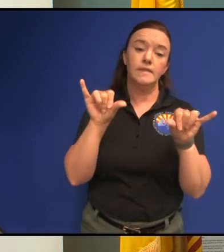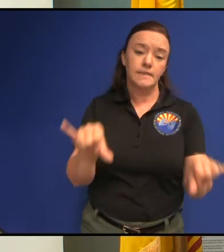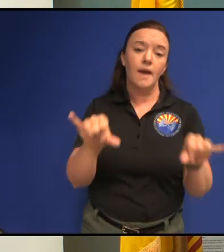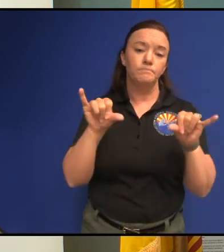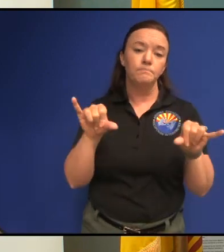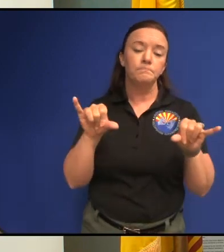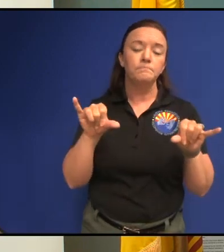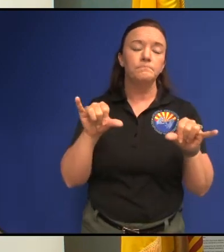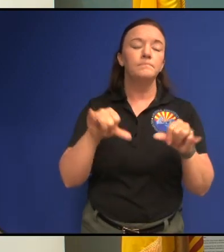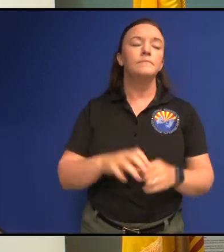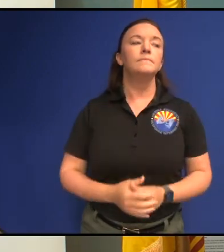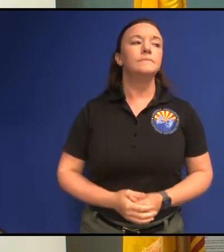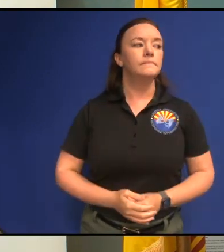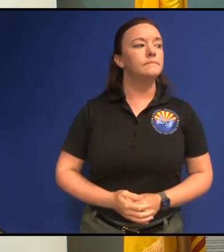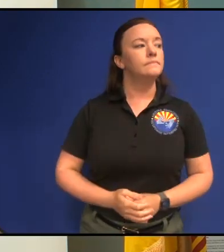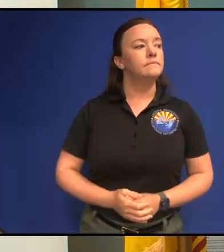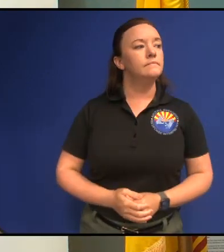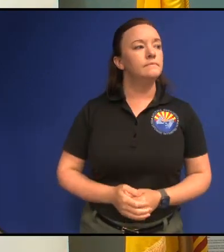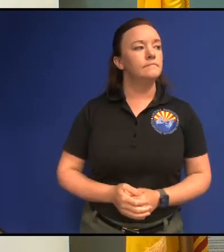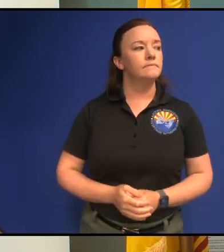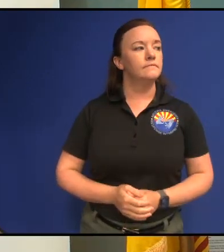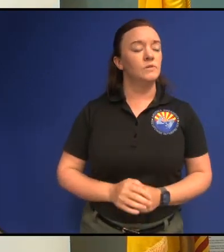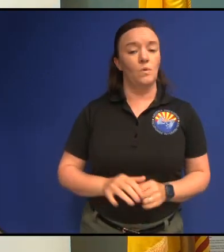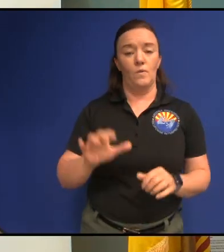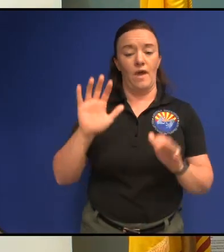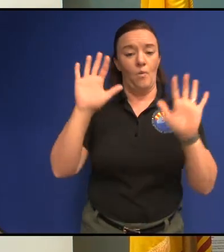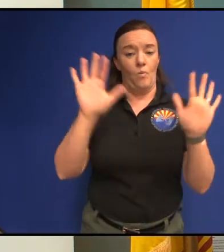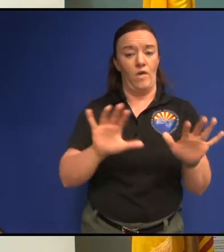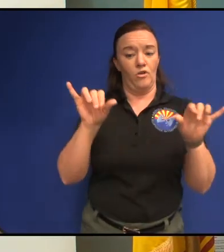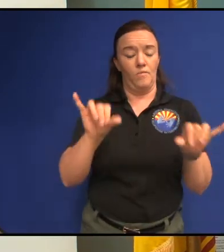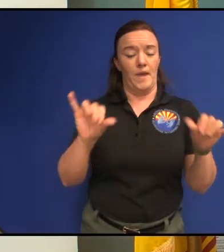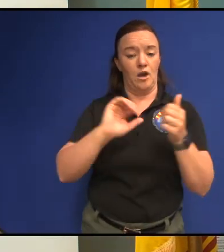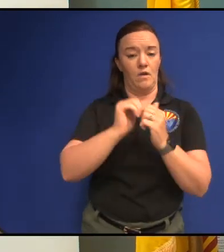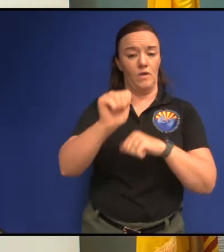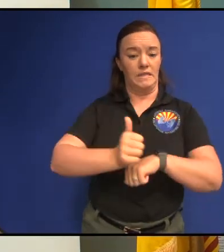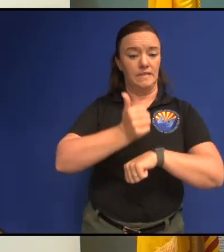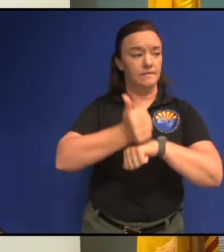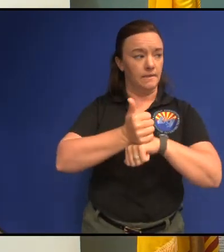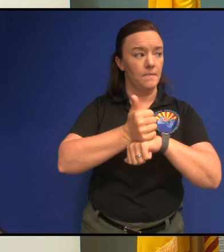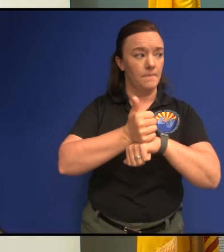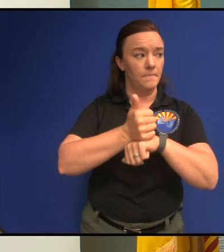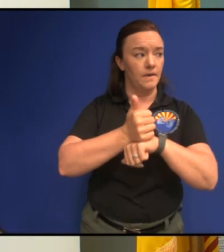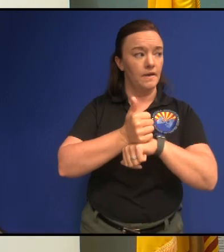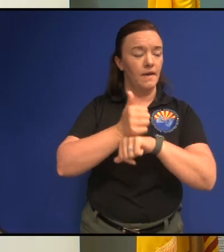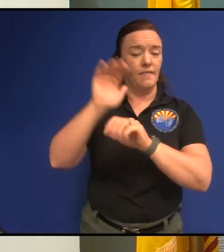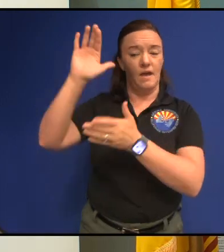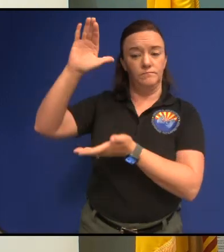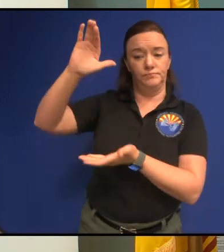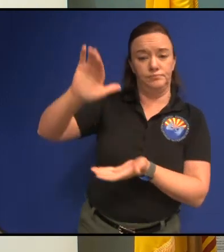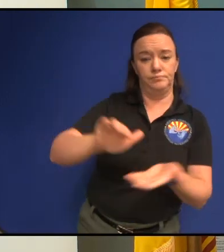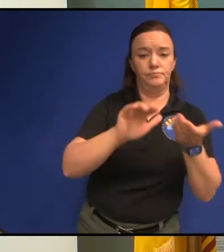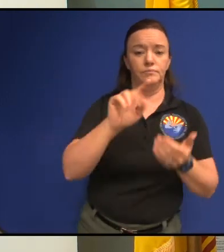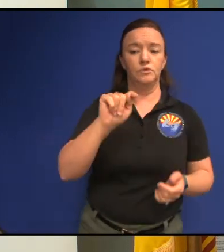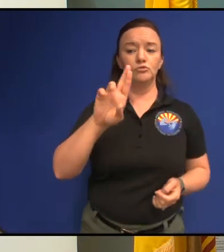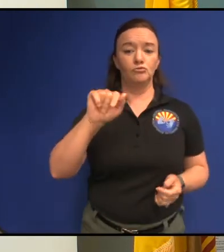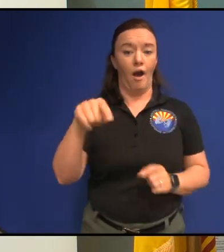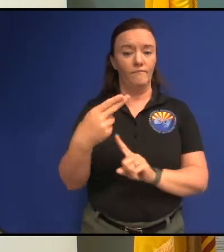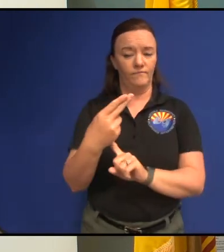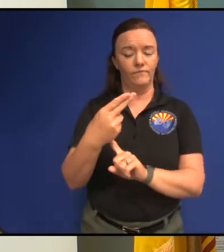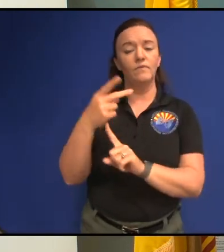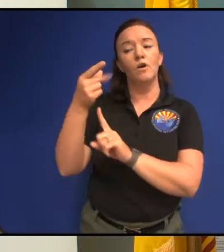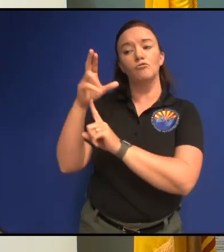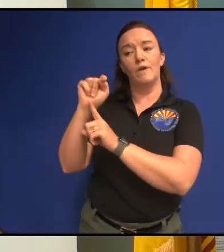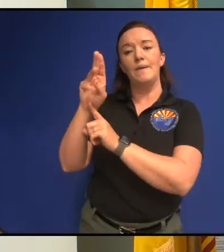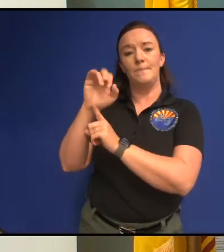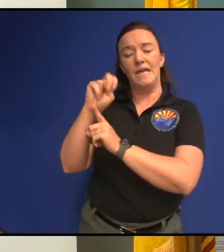on track. So the way that this weather pattern sets up, I noted that trough kind of up over the Great Basin region. That's going to push